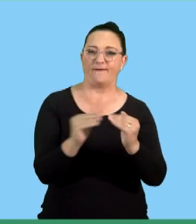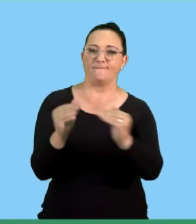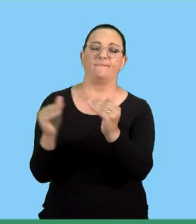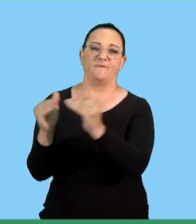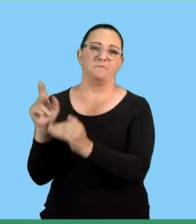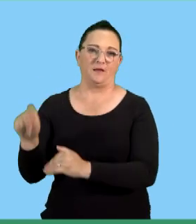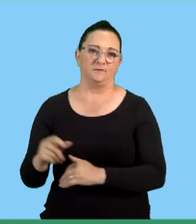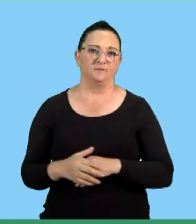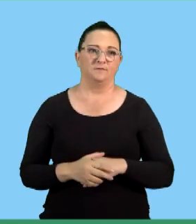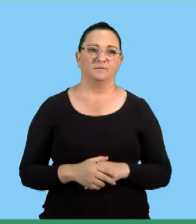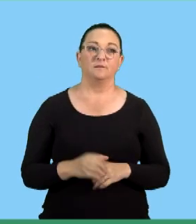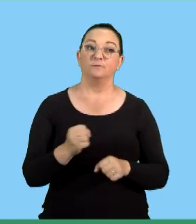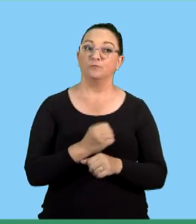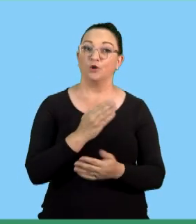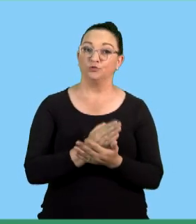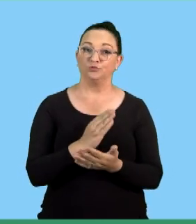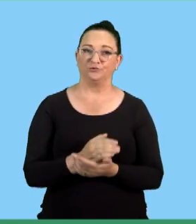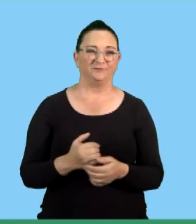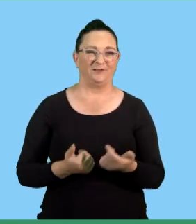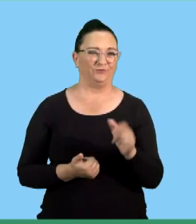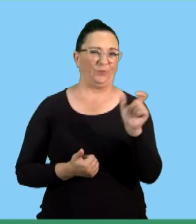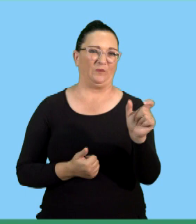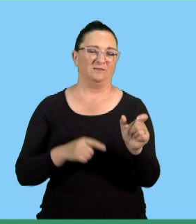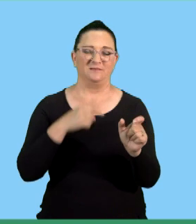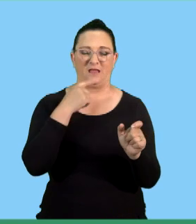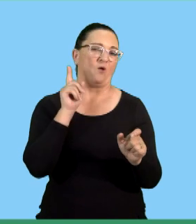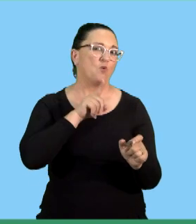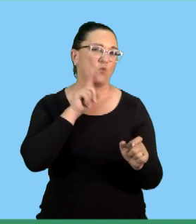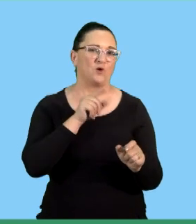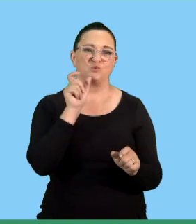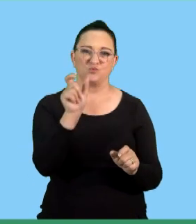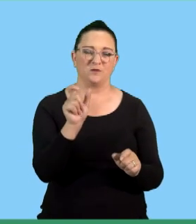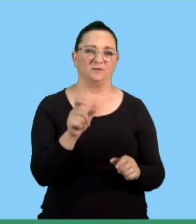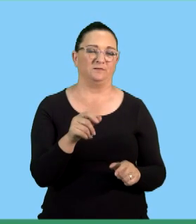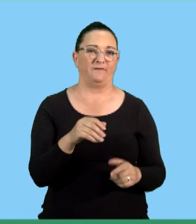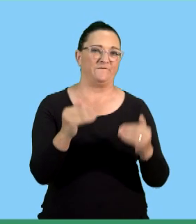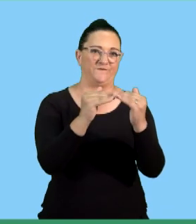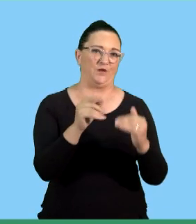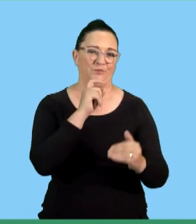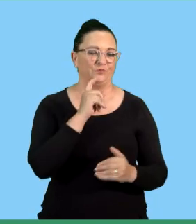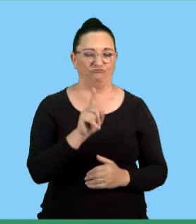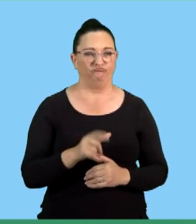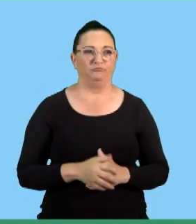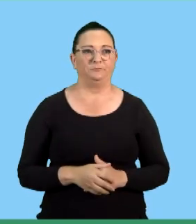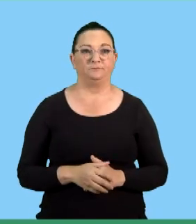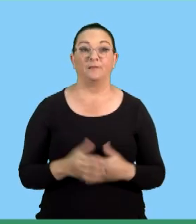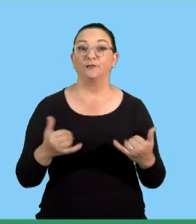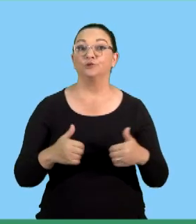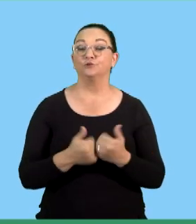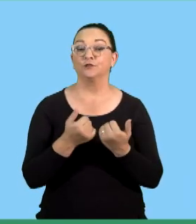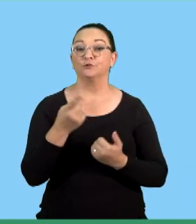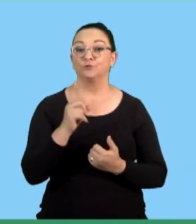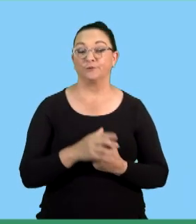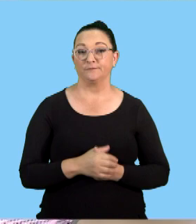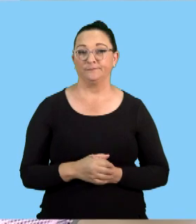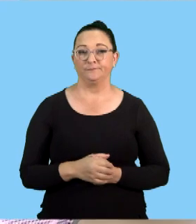with fairness. You need to ensure that or avoid that at all costs. Right, as mentioned that I'm going to leave you with